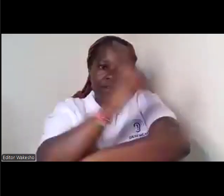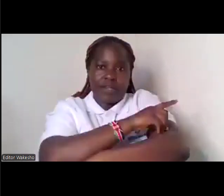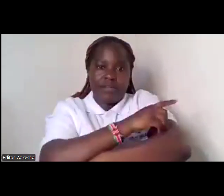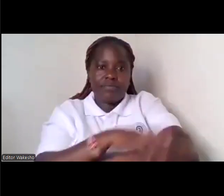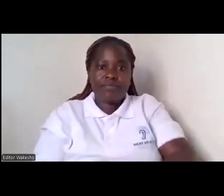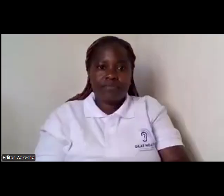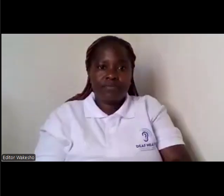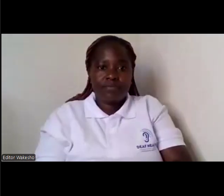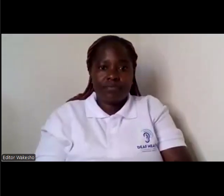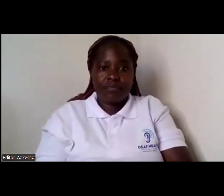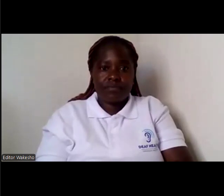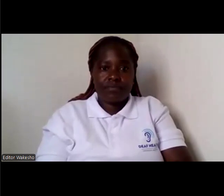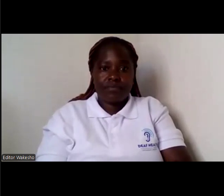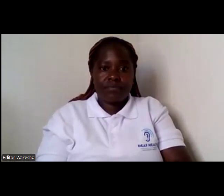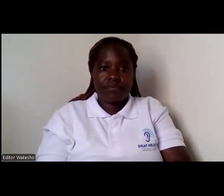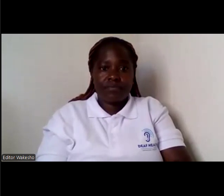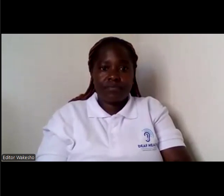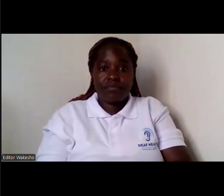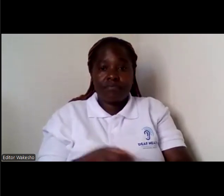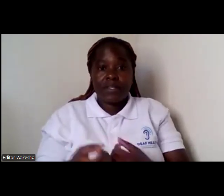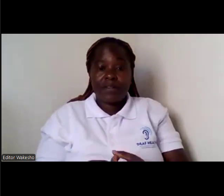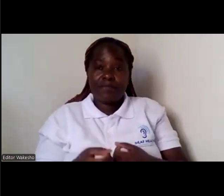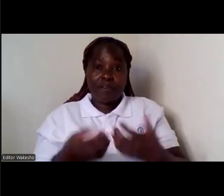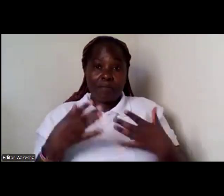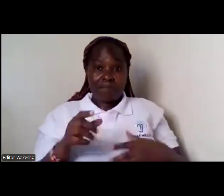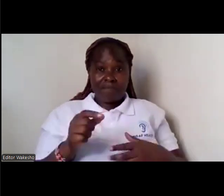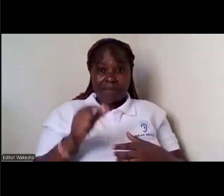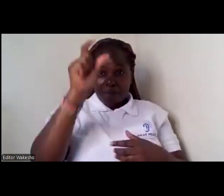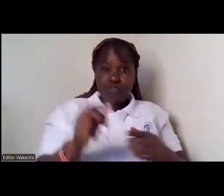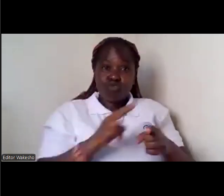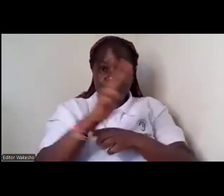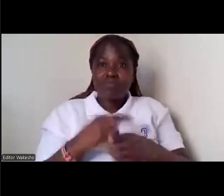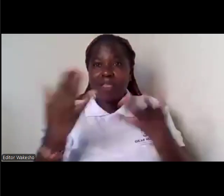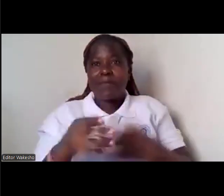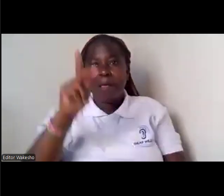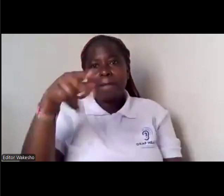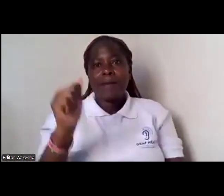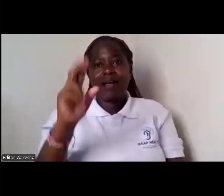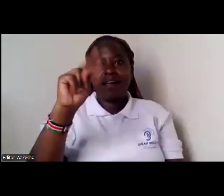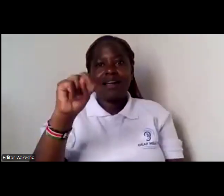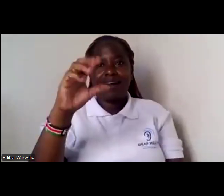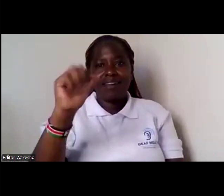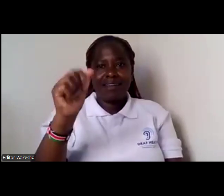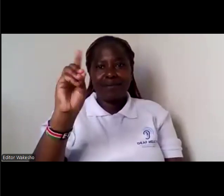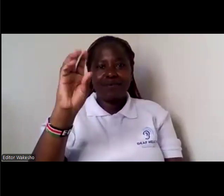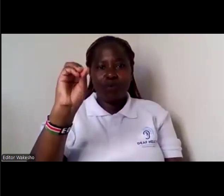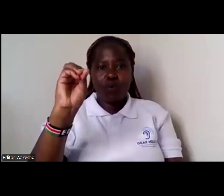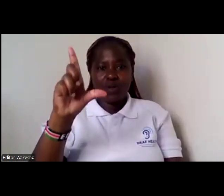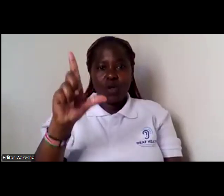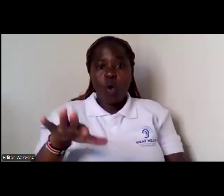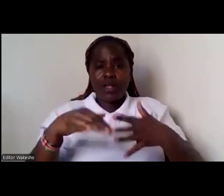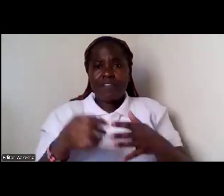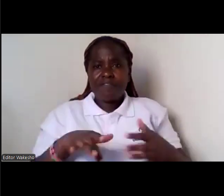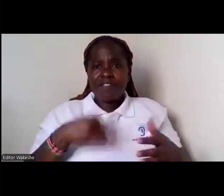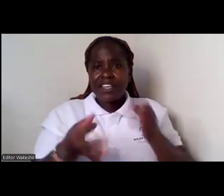And the most that you should use for a painkiller is maybe Panadol. If you start noticing you have to get an injection for the